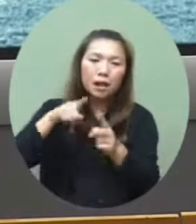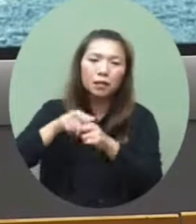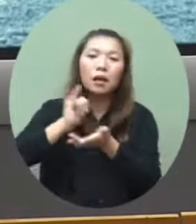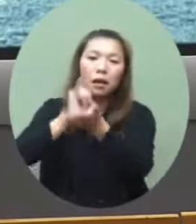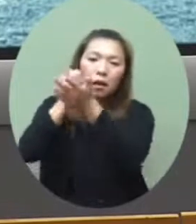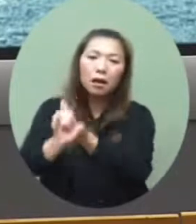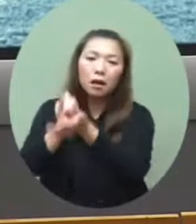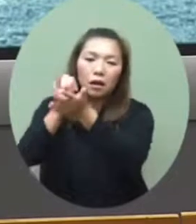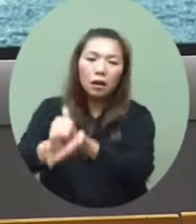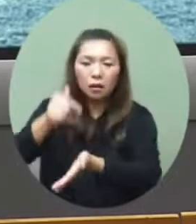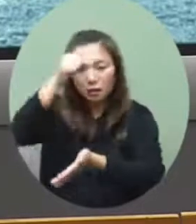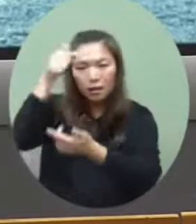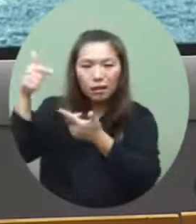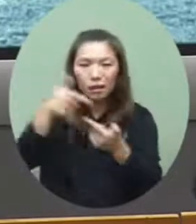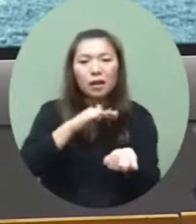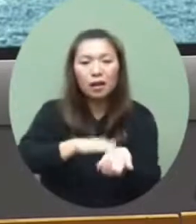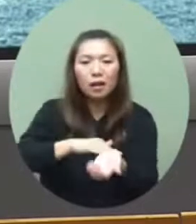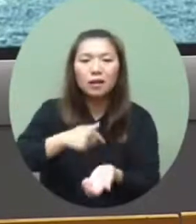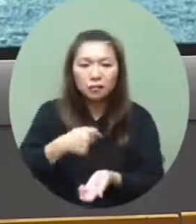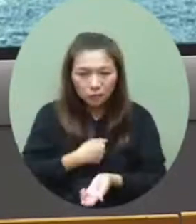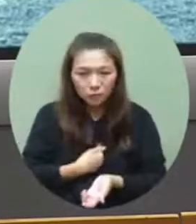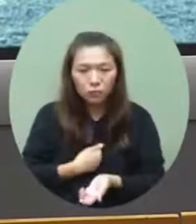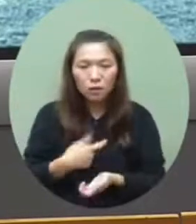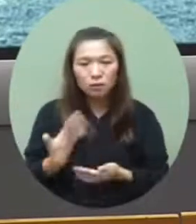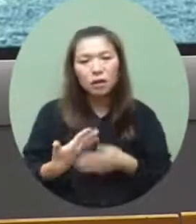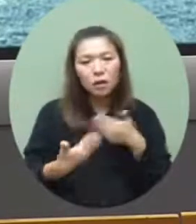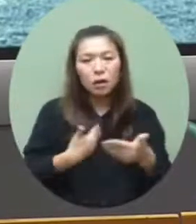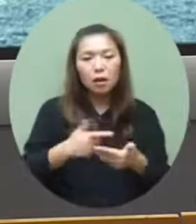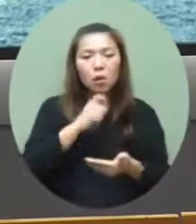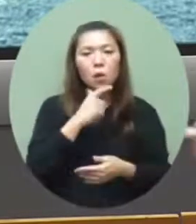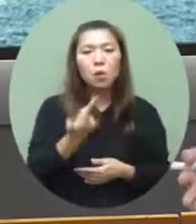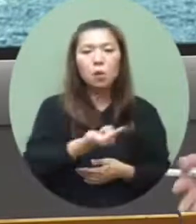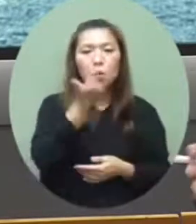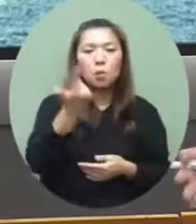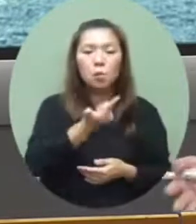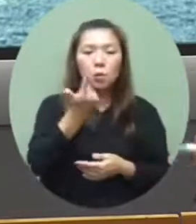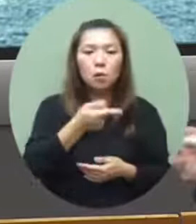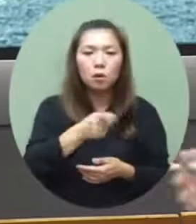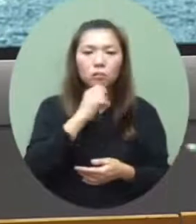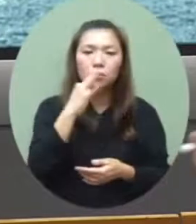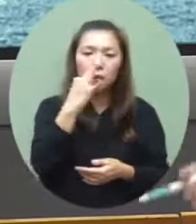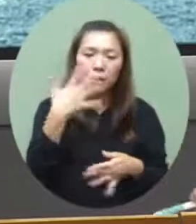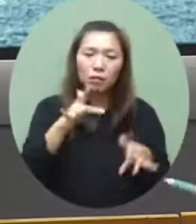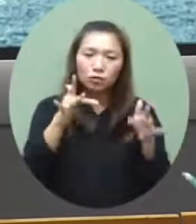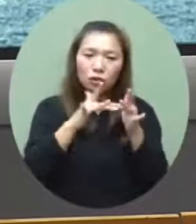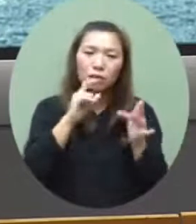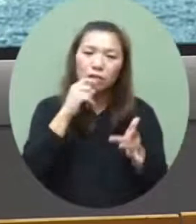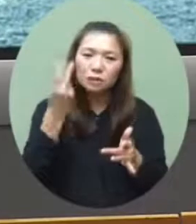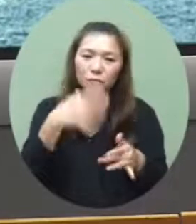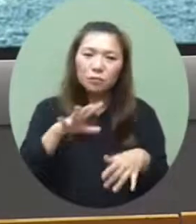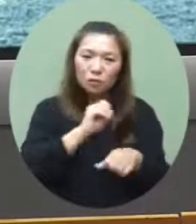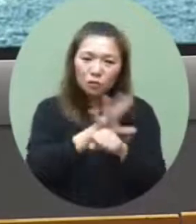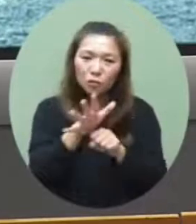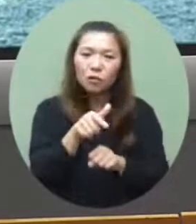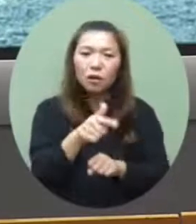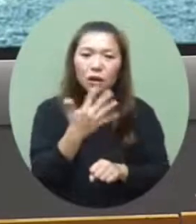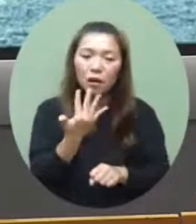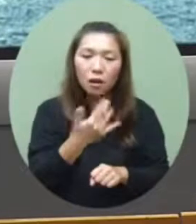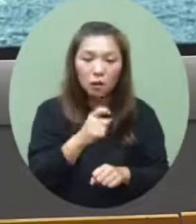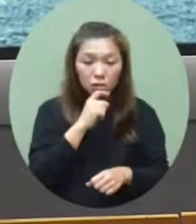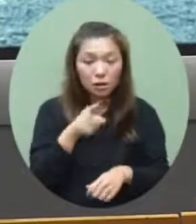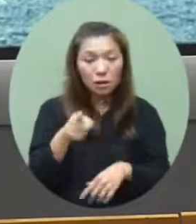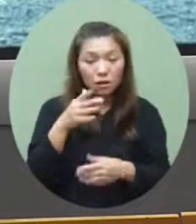non-COVID patients, we also have other non-COVID patients being admitted on a daily basis for treatment. So we have